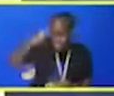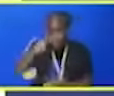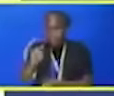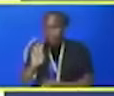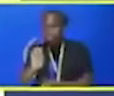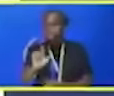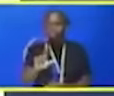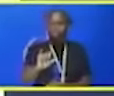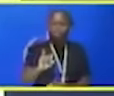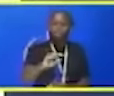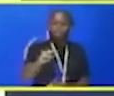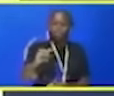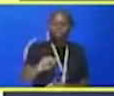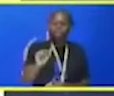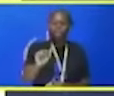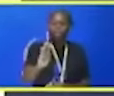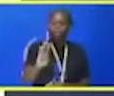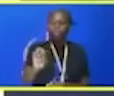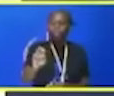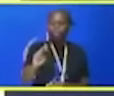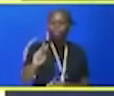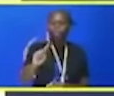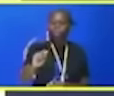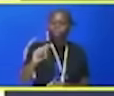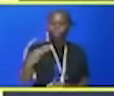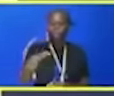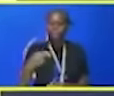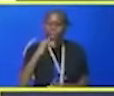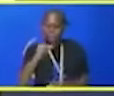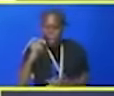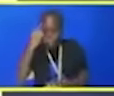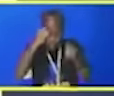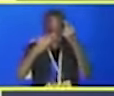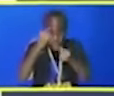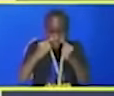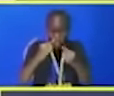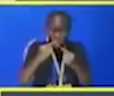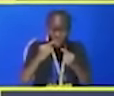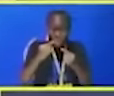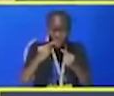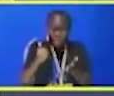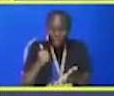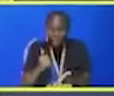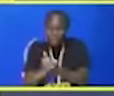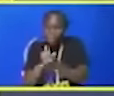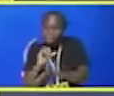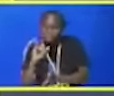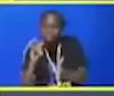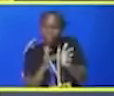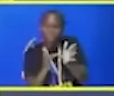timing. John had to be there. An adult enough, only 6 months older than Jesus.